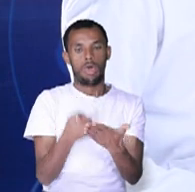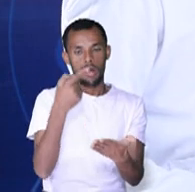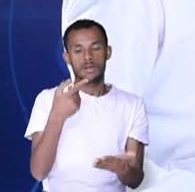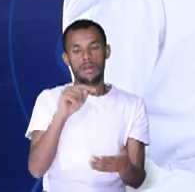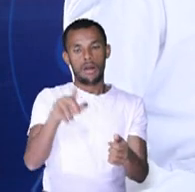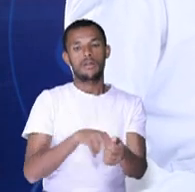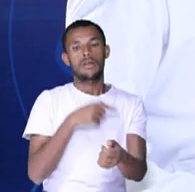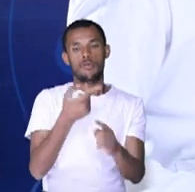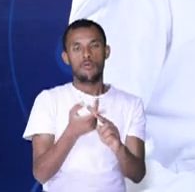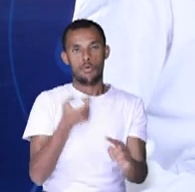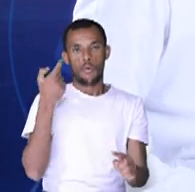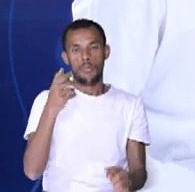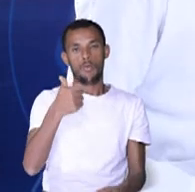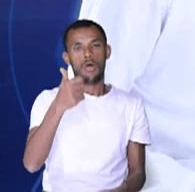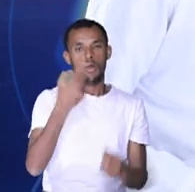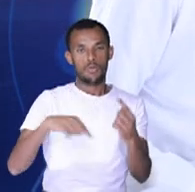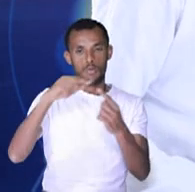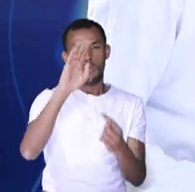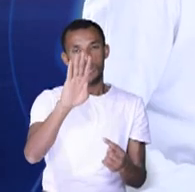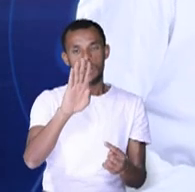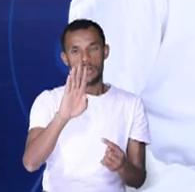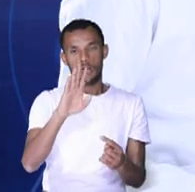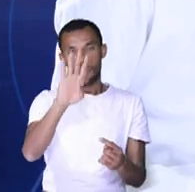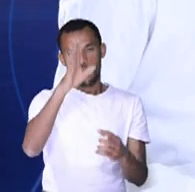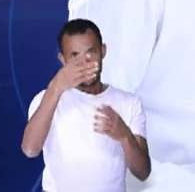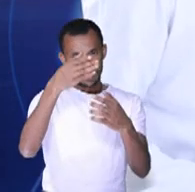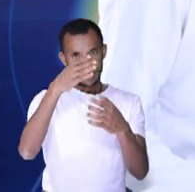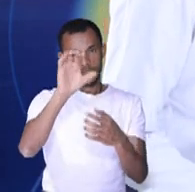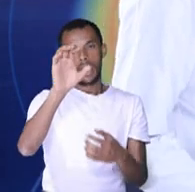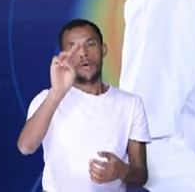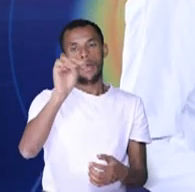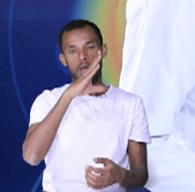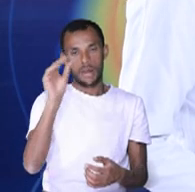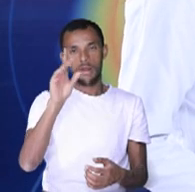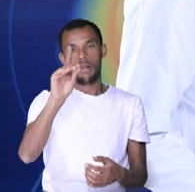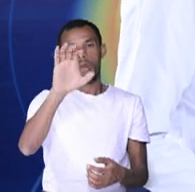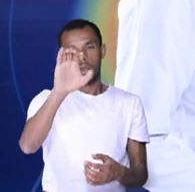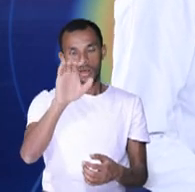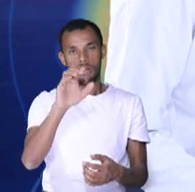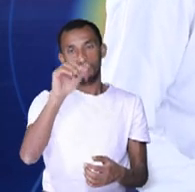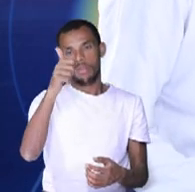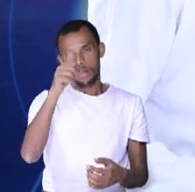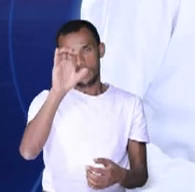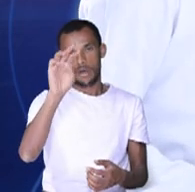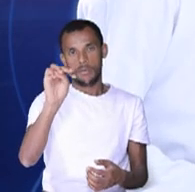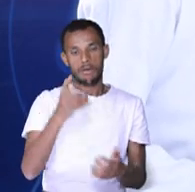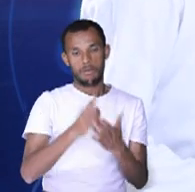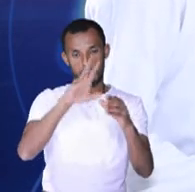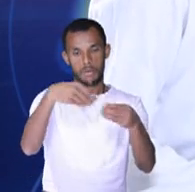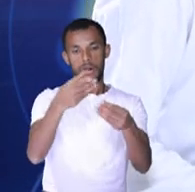the distance from A to B is 4 centimeter, and DE is 10 centimeter as